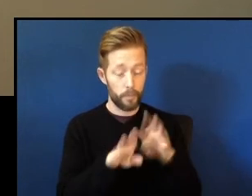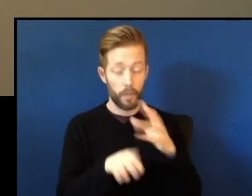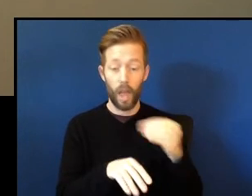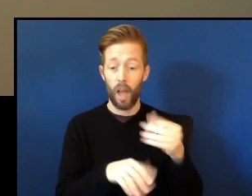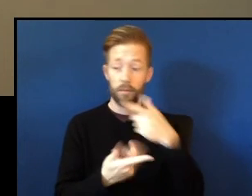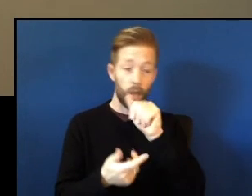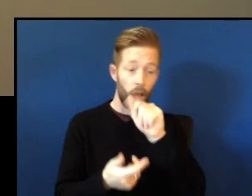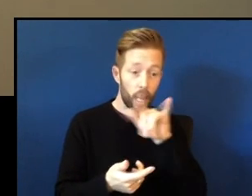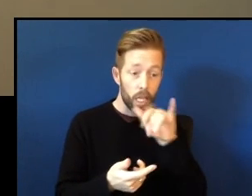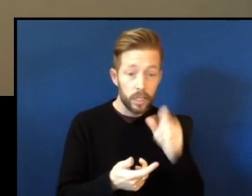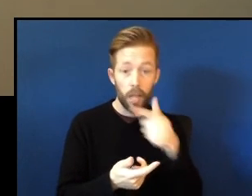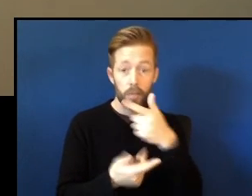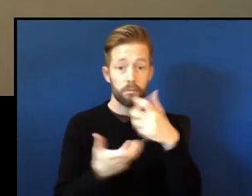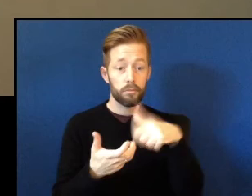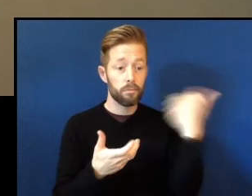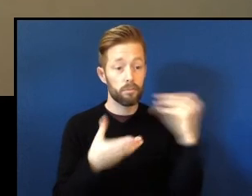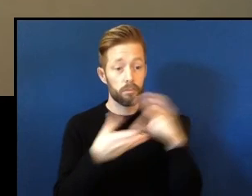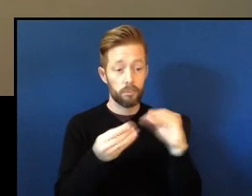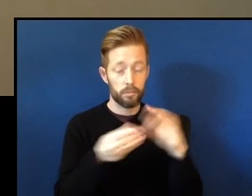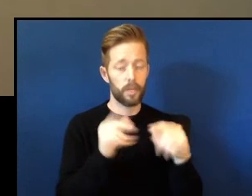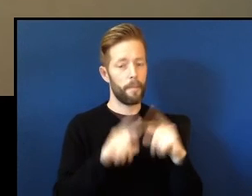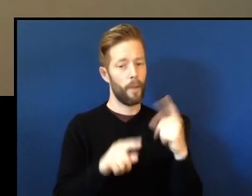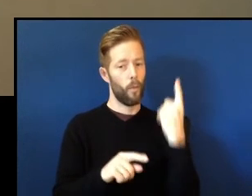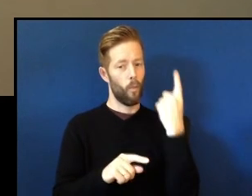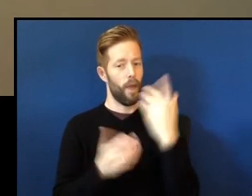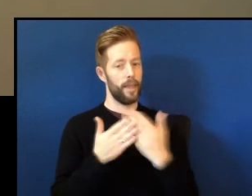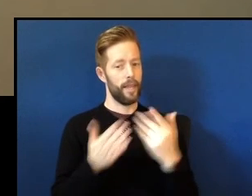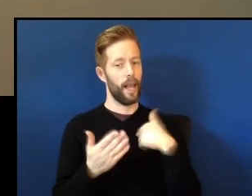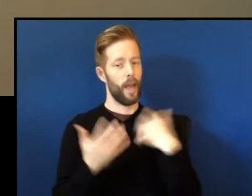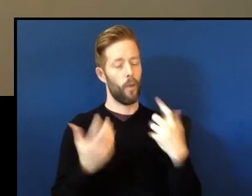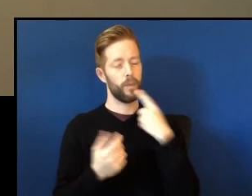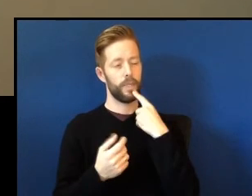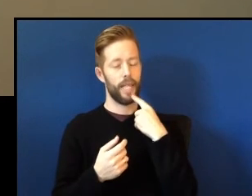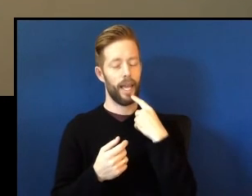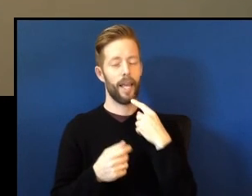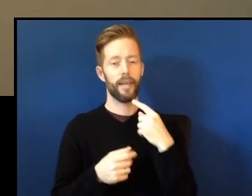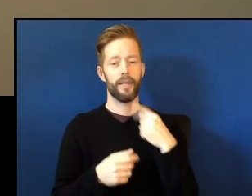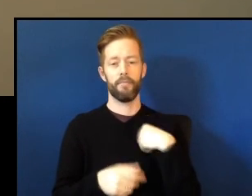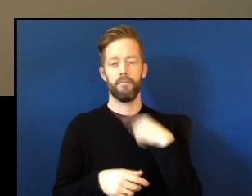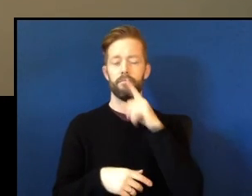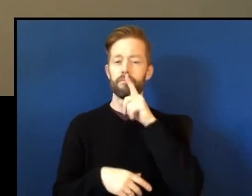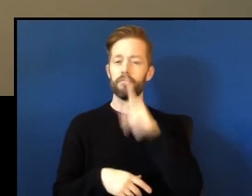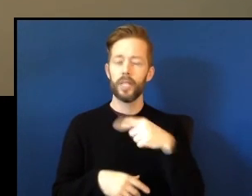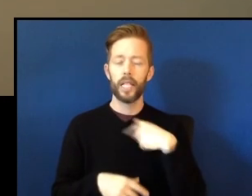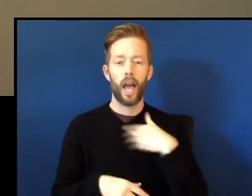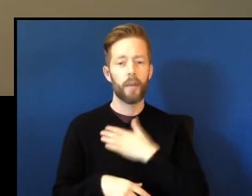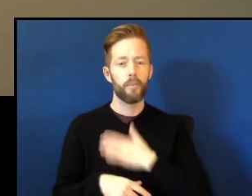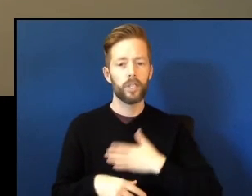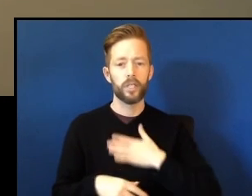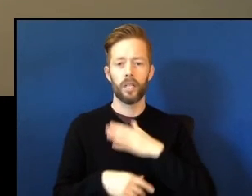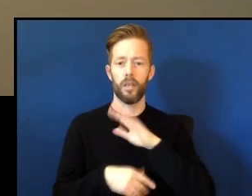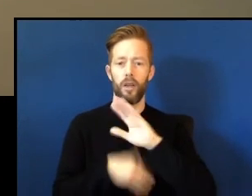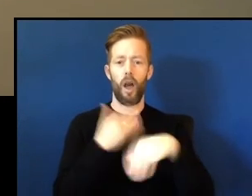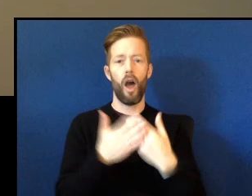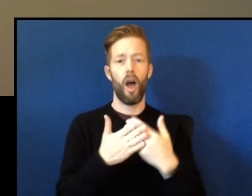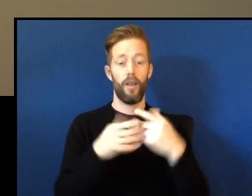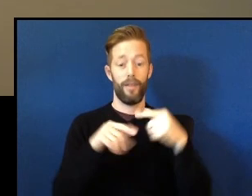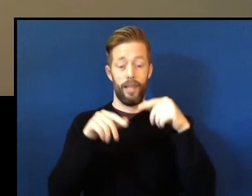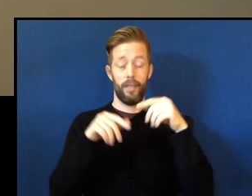have any other comments as well. But one thing I just wanted to say, I really appreciate all the real